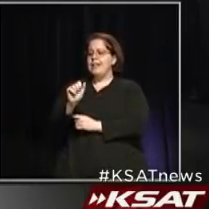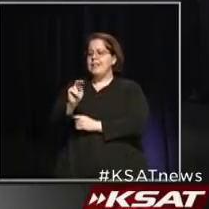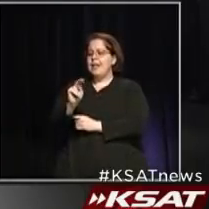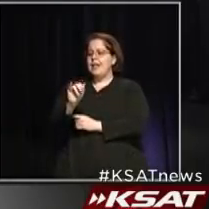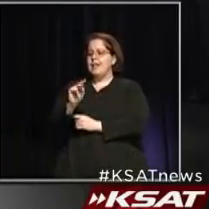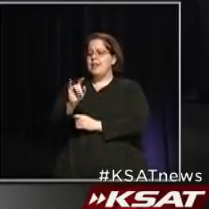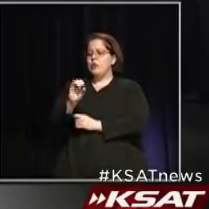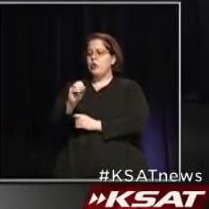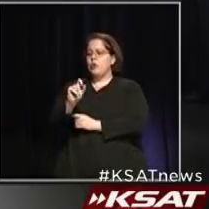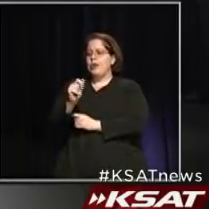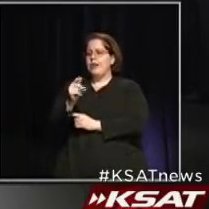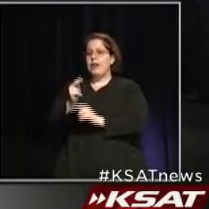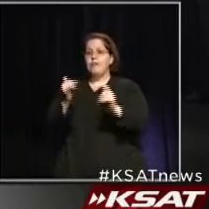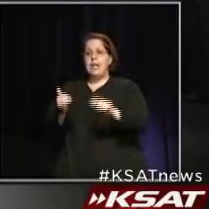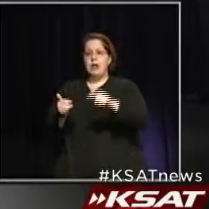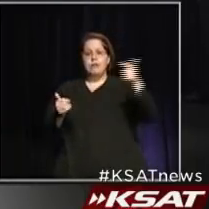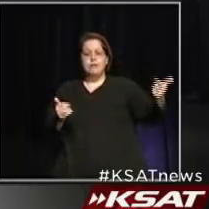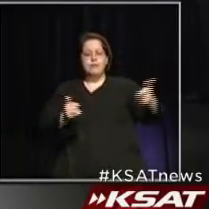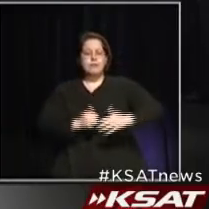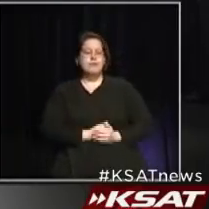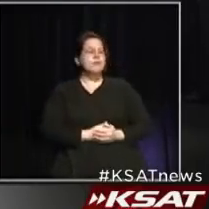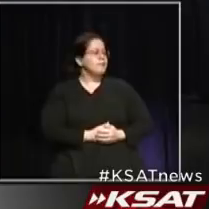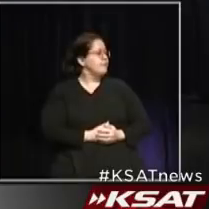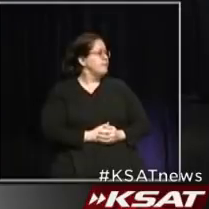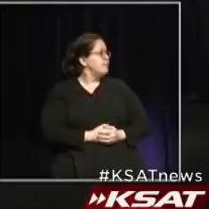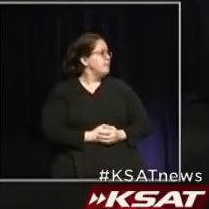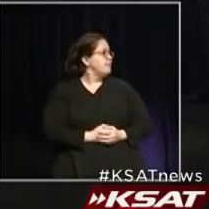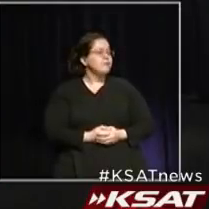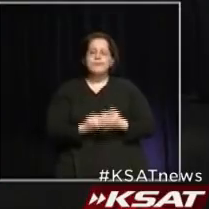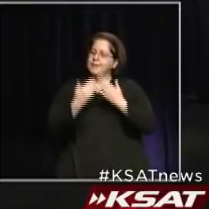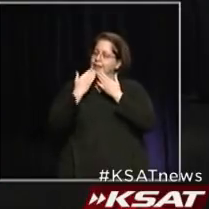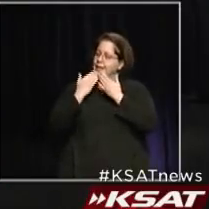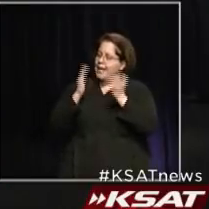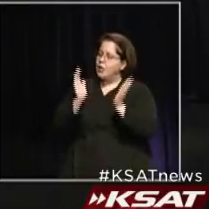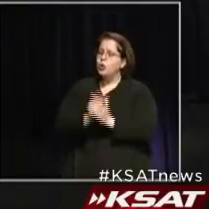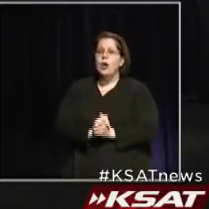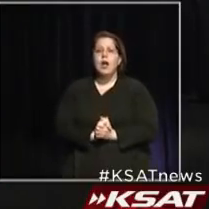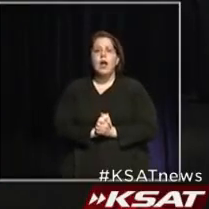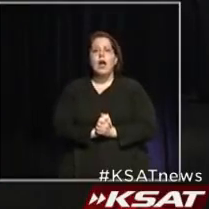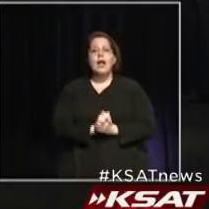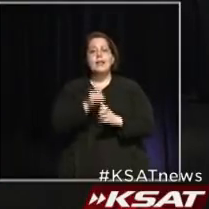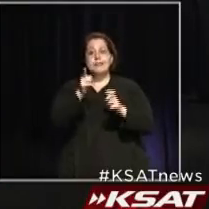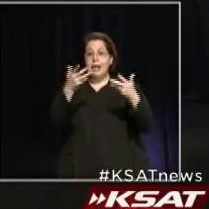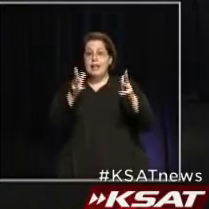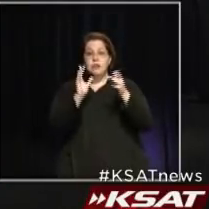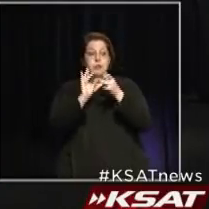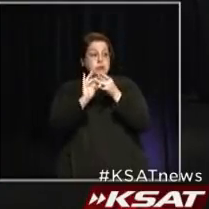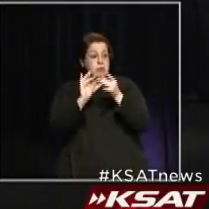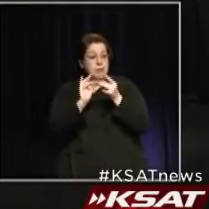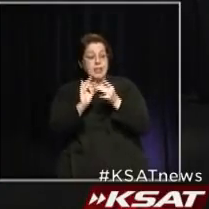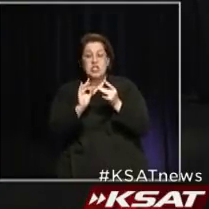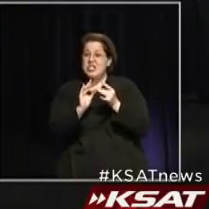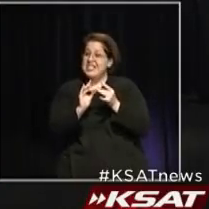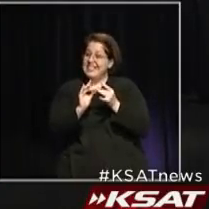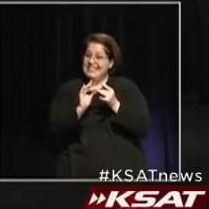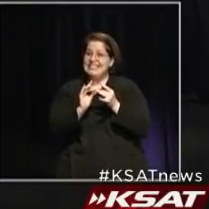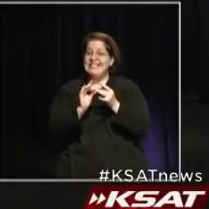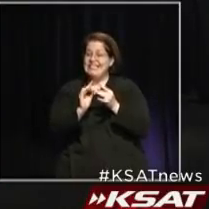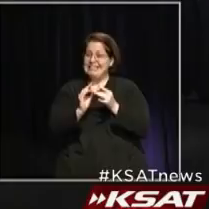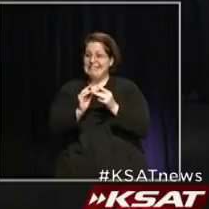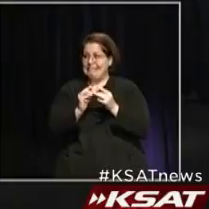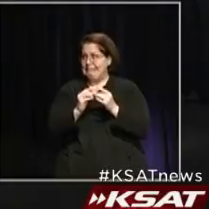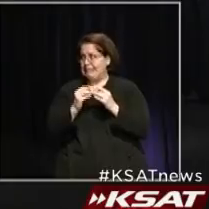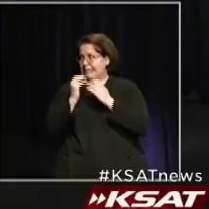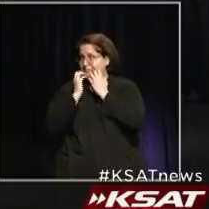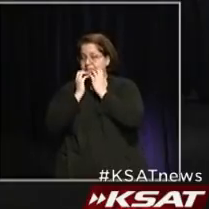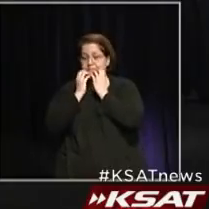covid19.sanantonio.gov. Let me turn it over now to Commissioner Rodriguez. Great. Thank you, Mayor. As you mentioned, you know, some troubling trends here with the